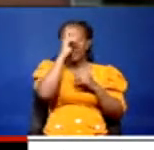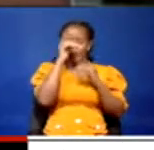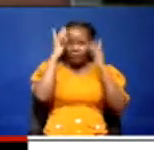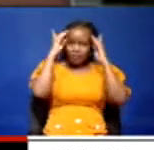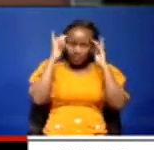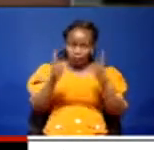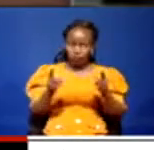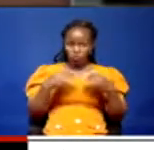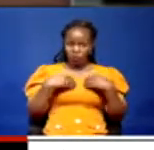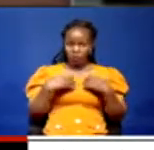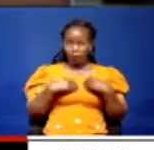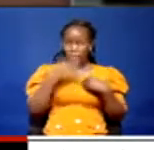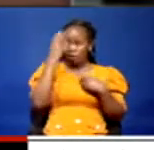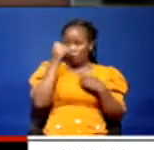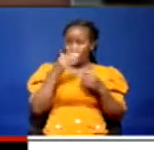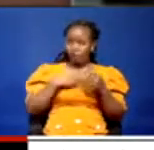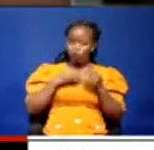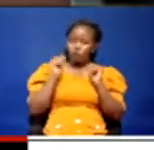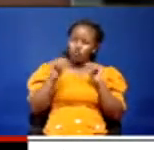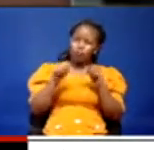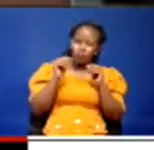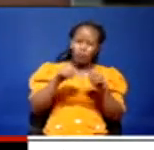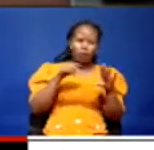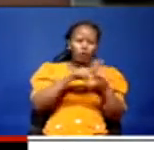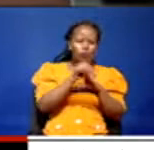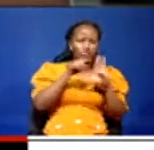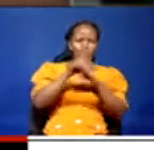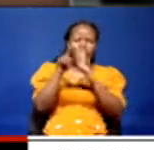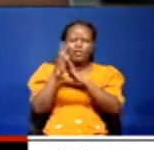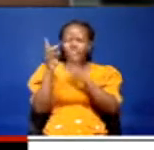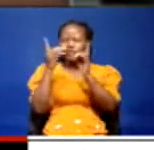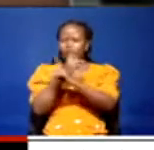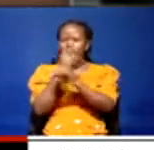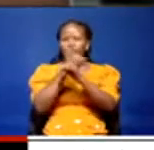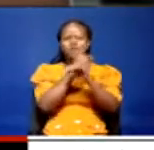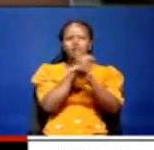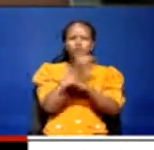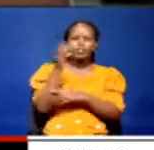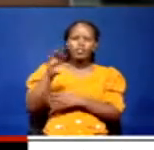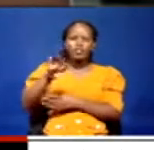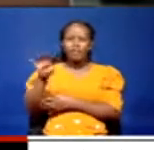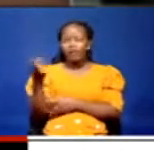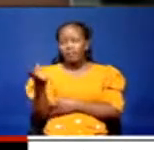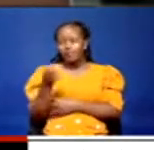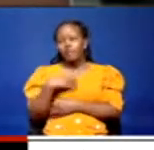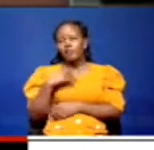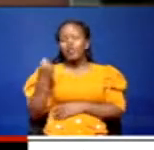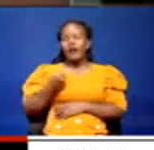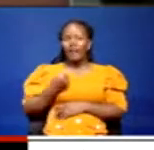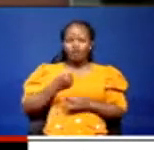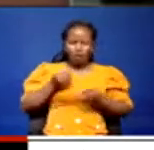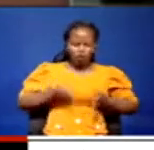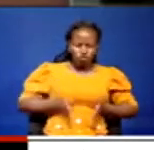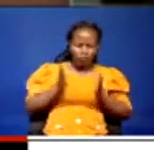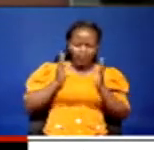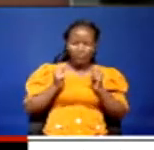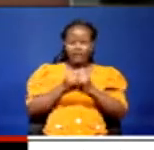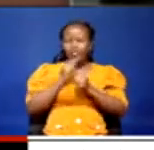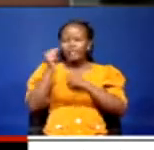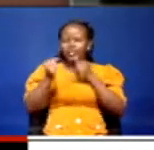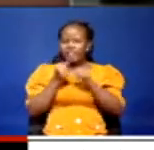all those counties and know where the issues are, that we are getting girls giving birth at 10 years, and what do we need to do? We need to partner with the